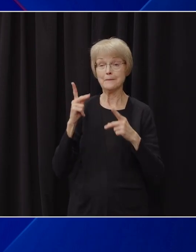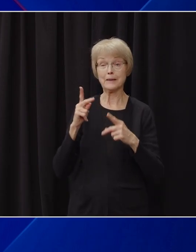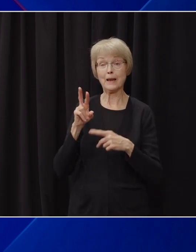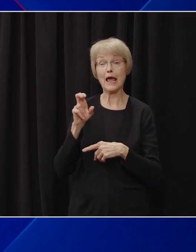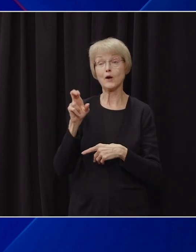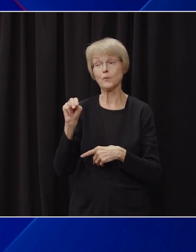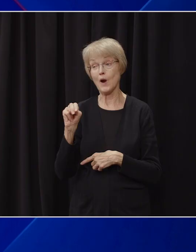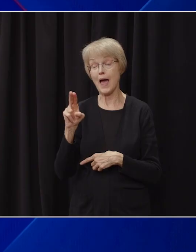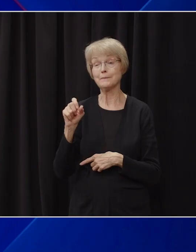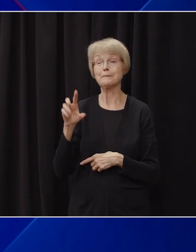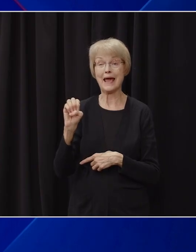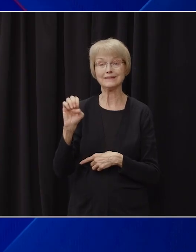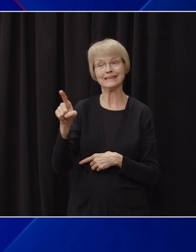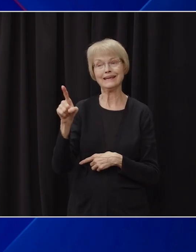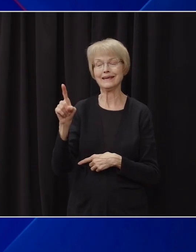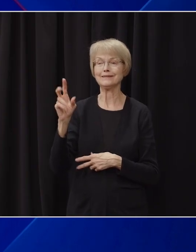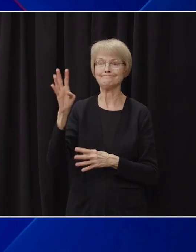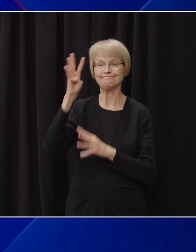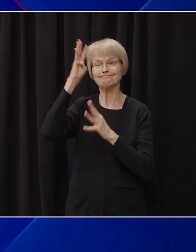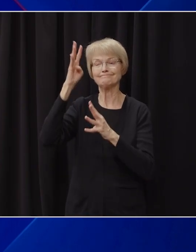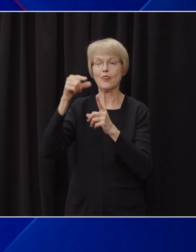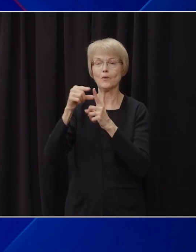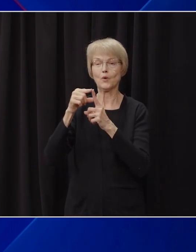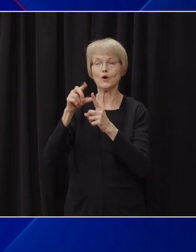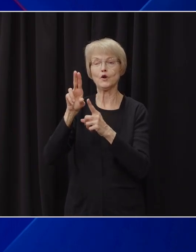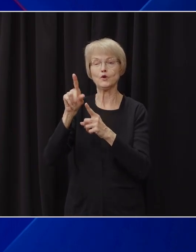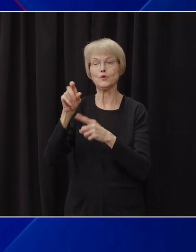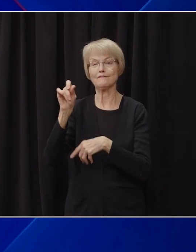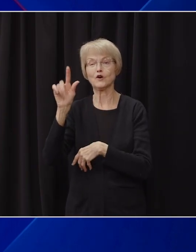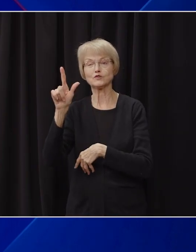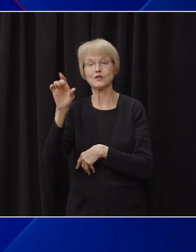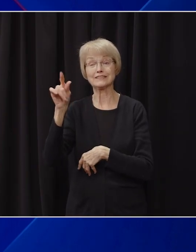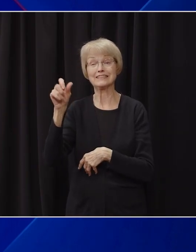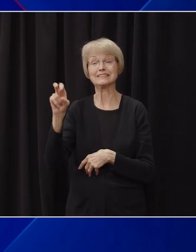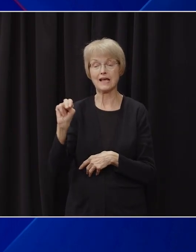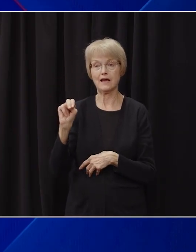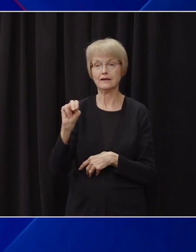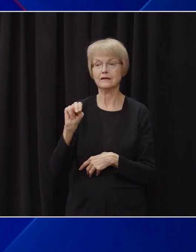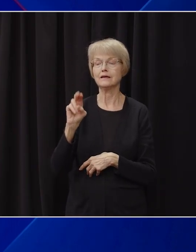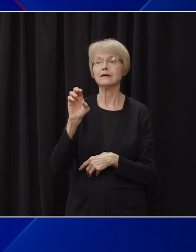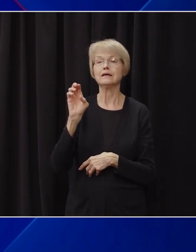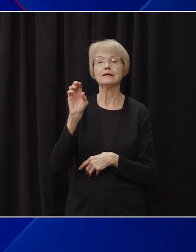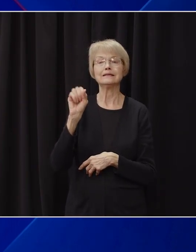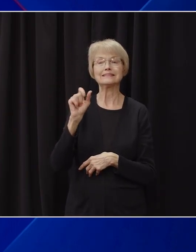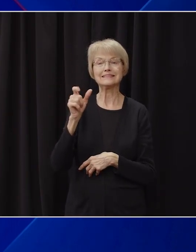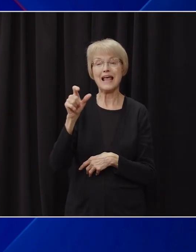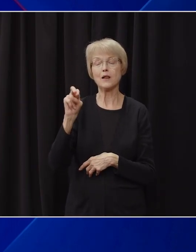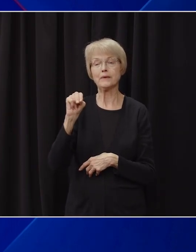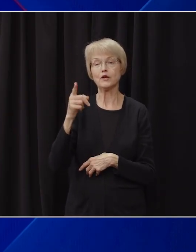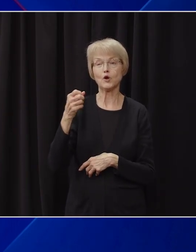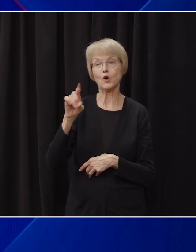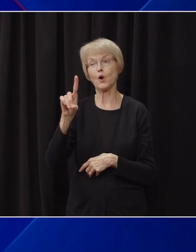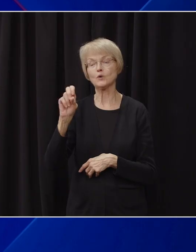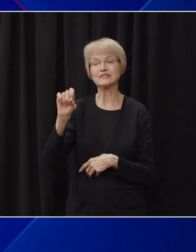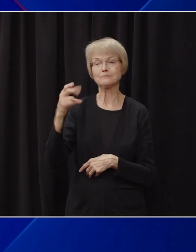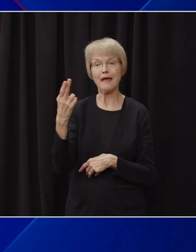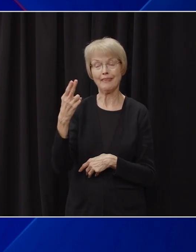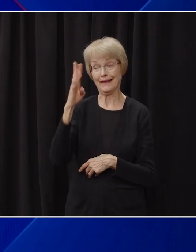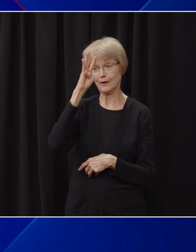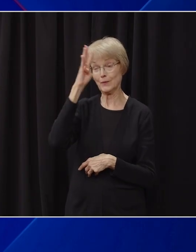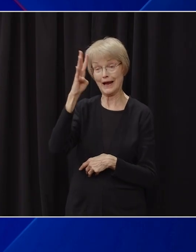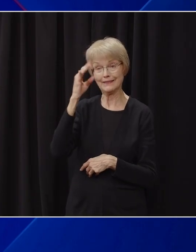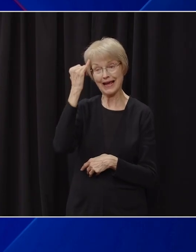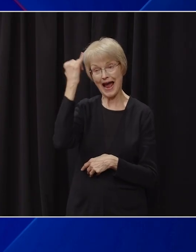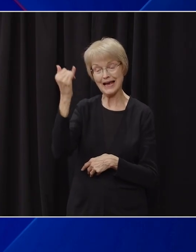Ron Mace, who coined the term of universal design. Folks like Selwyn Goldsmith, who created the idea of the curb cut or the drop